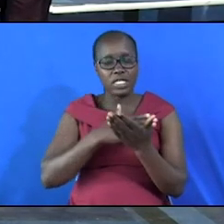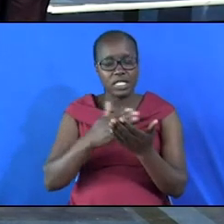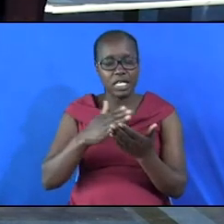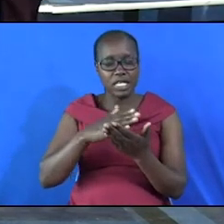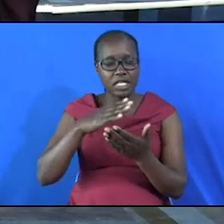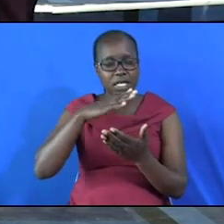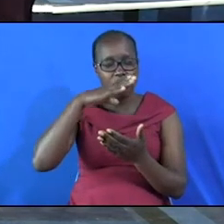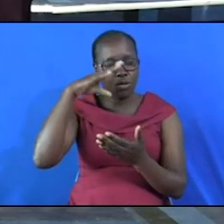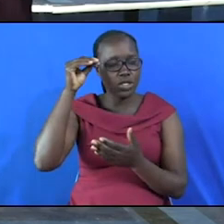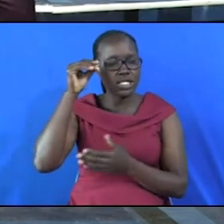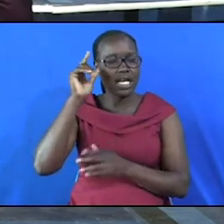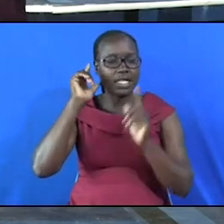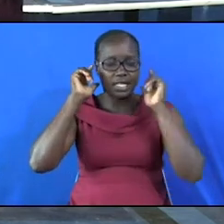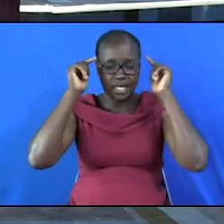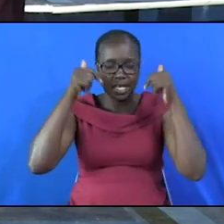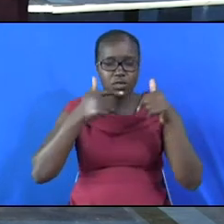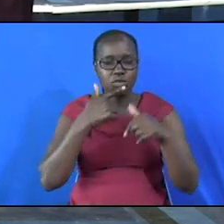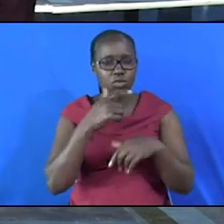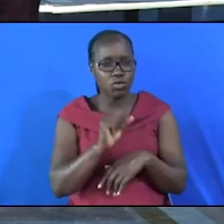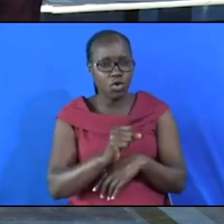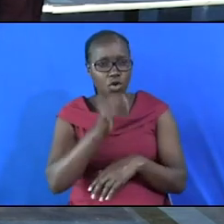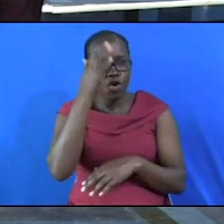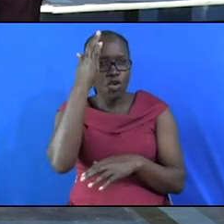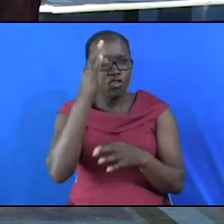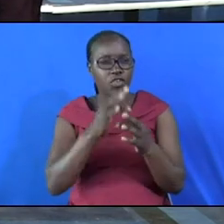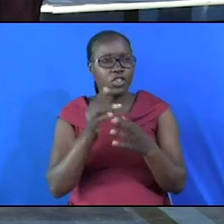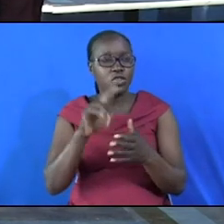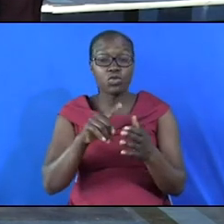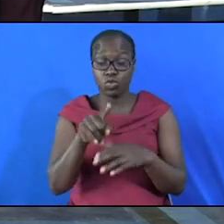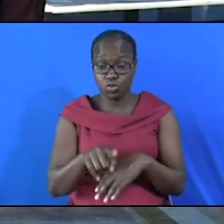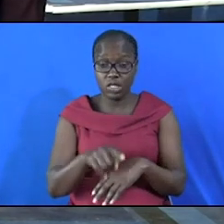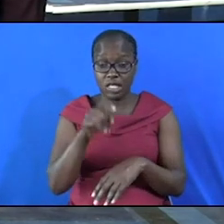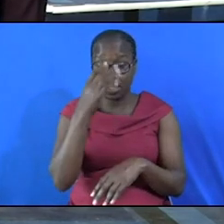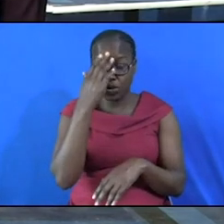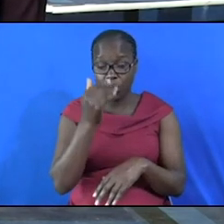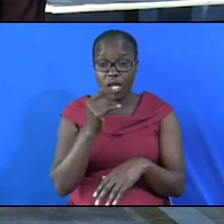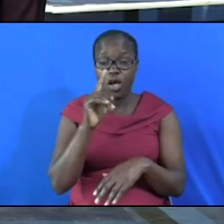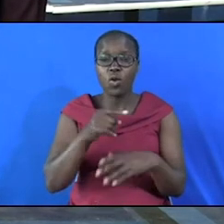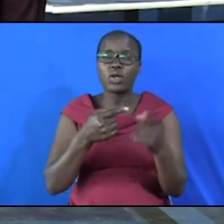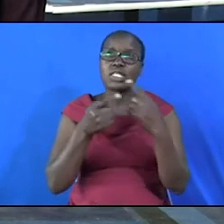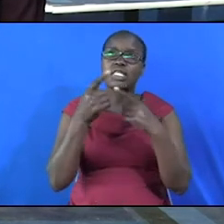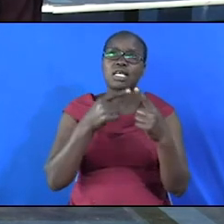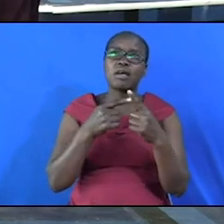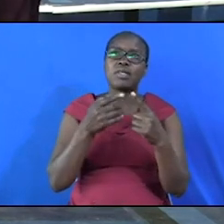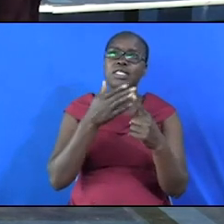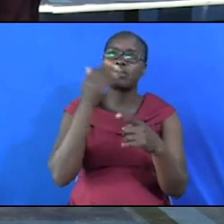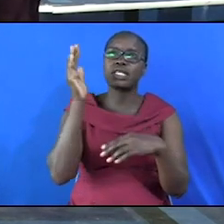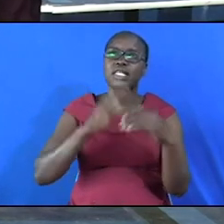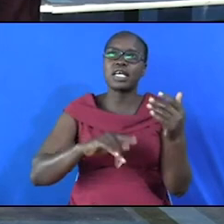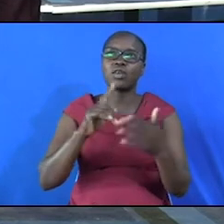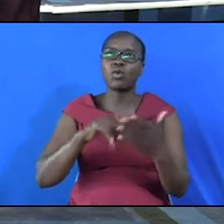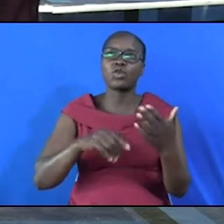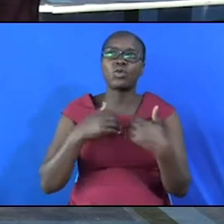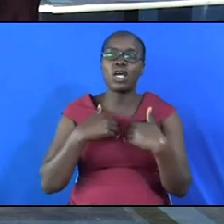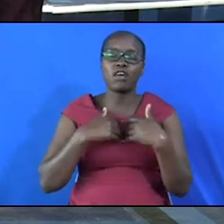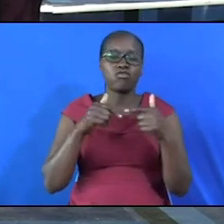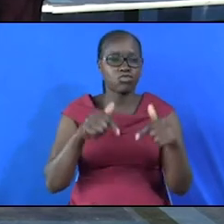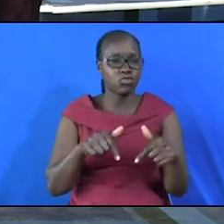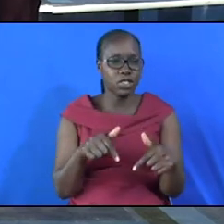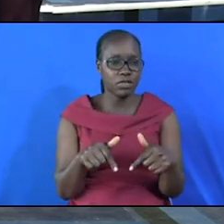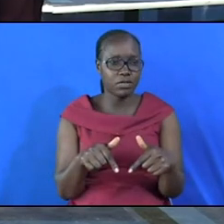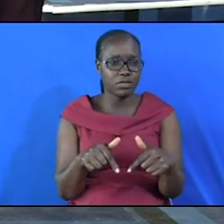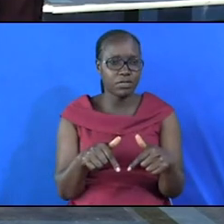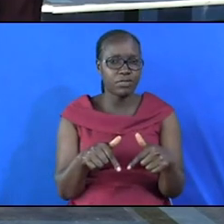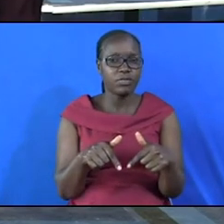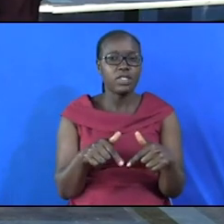faith. Hallelujah. So, faith is what you need, because what is coming is better than what you have down